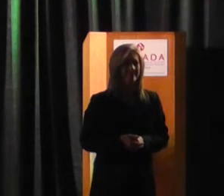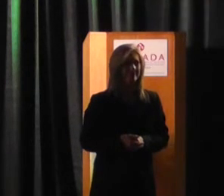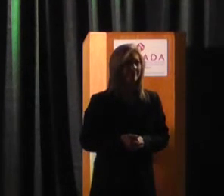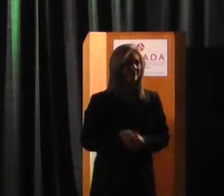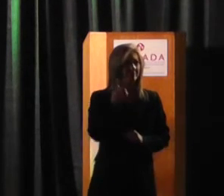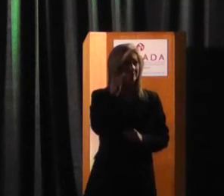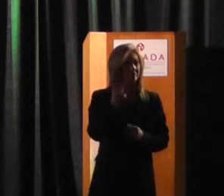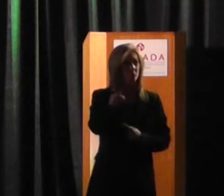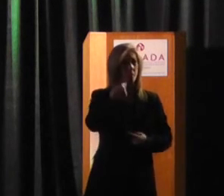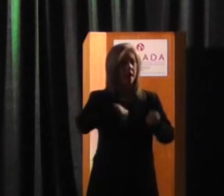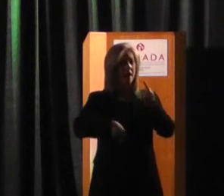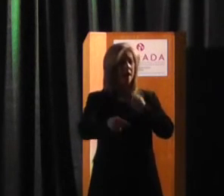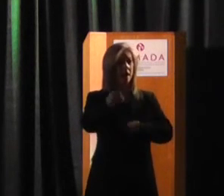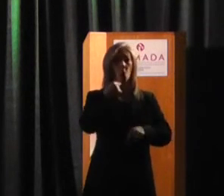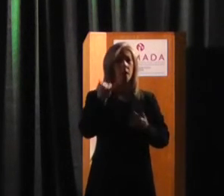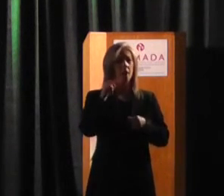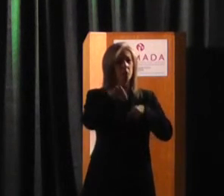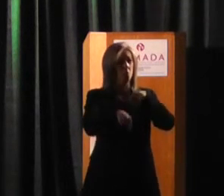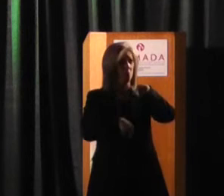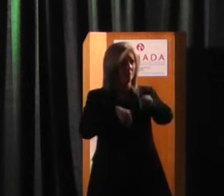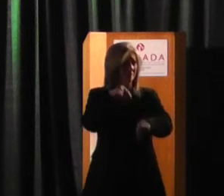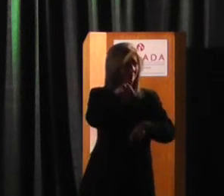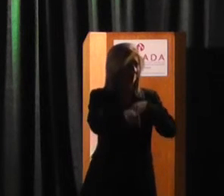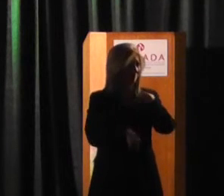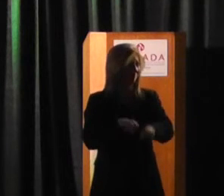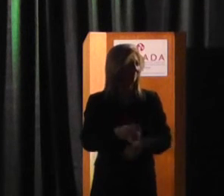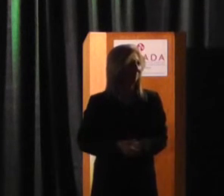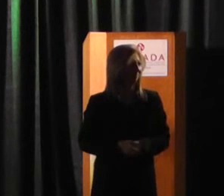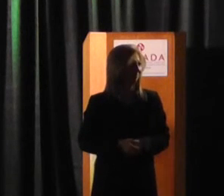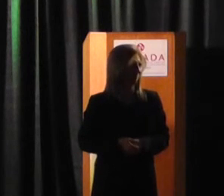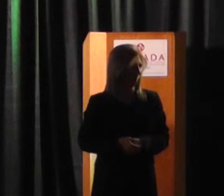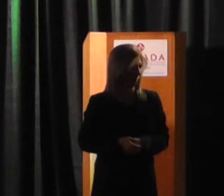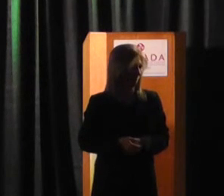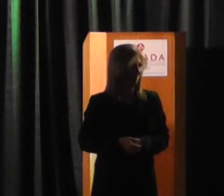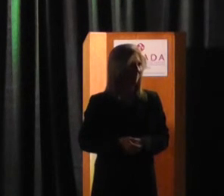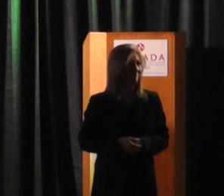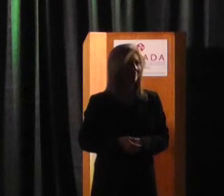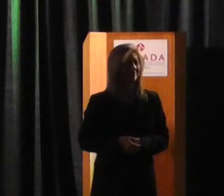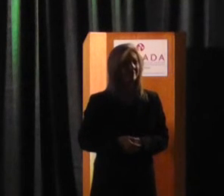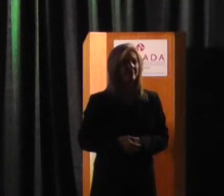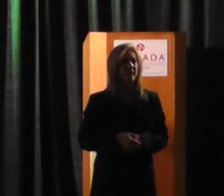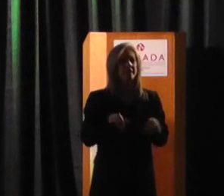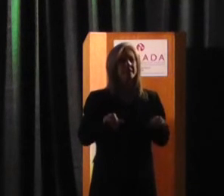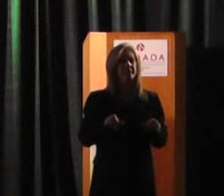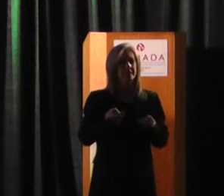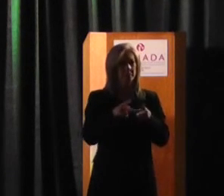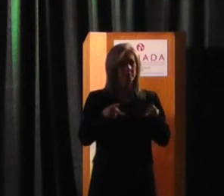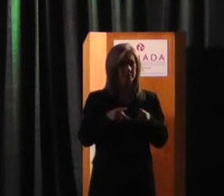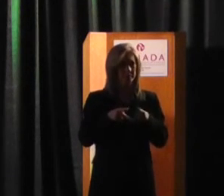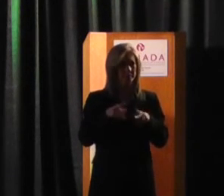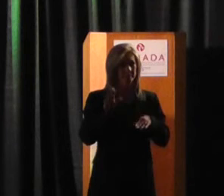we're blowing forward. just blowing right in the same spot.